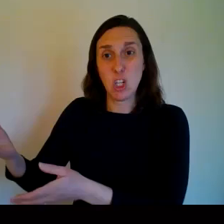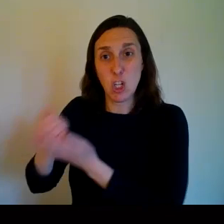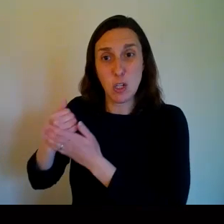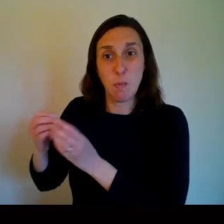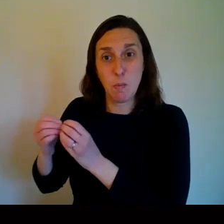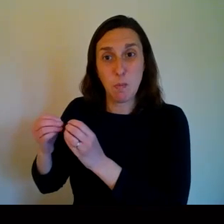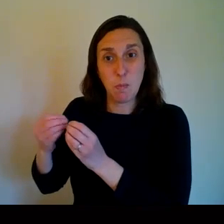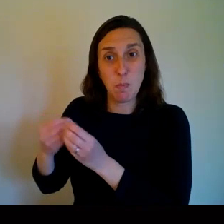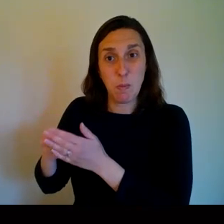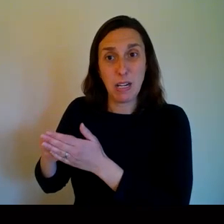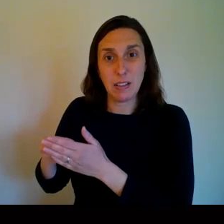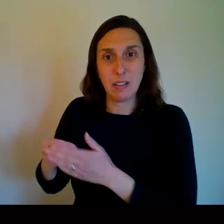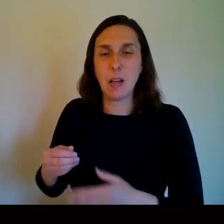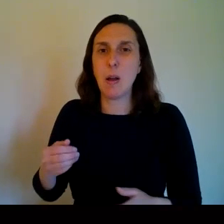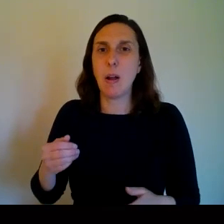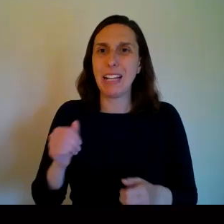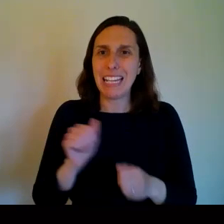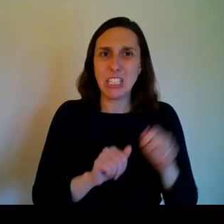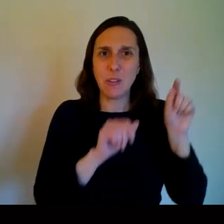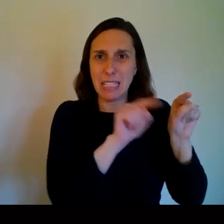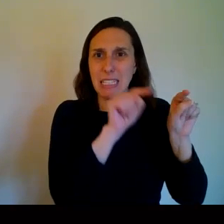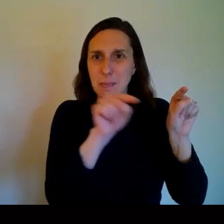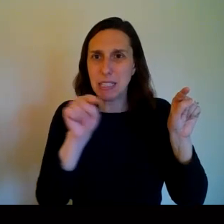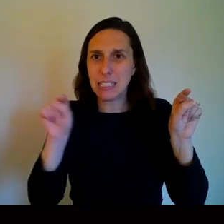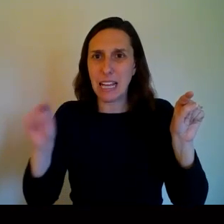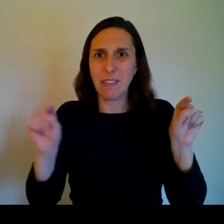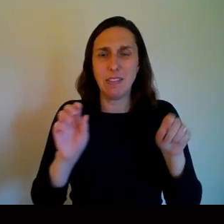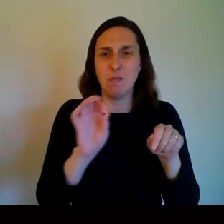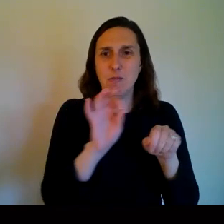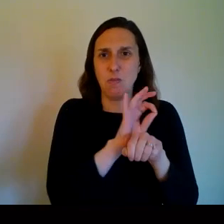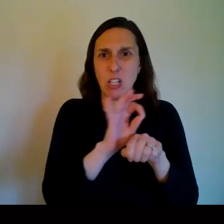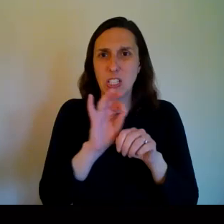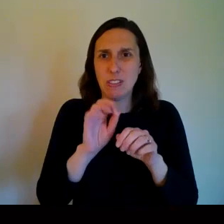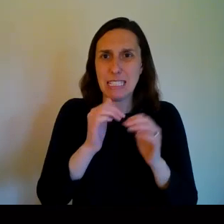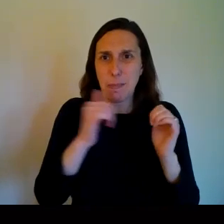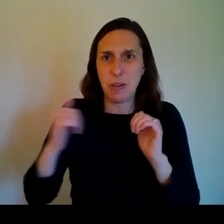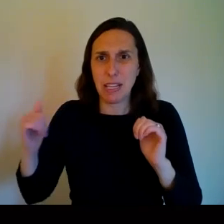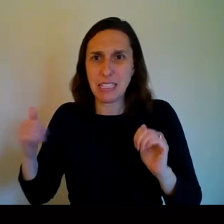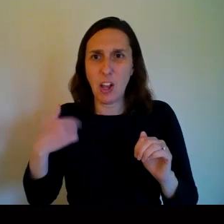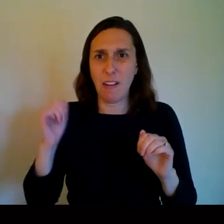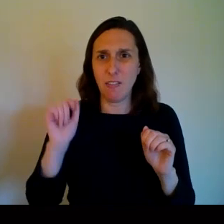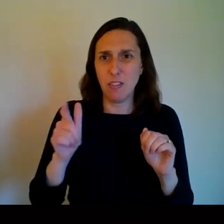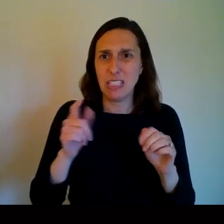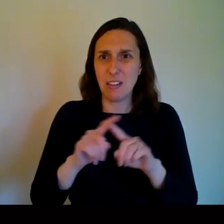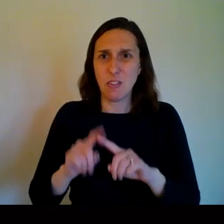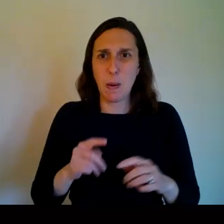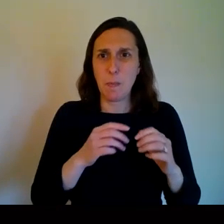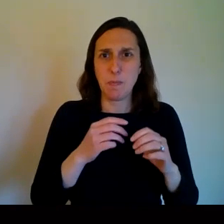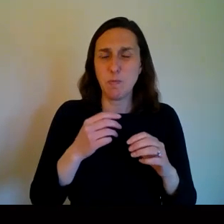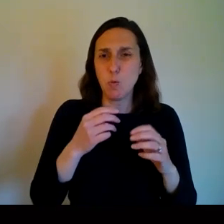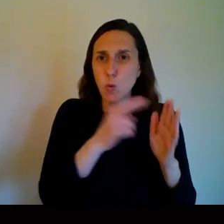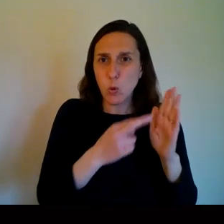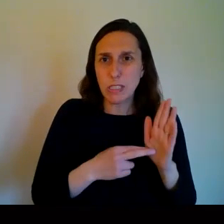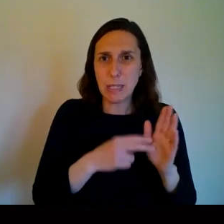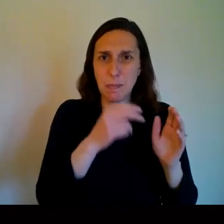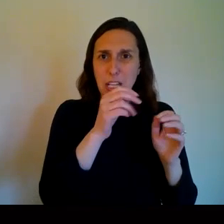these functions would be separate things. They would each have different market demands. They would each have different manufacturing rules. The rules would be uniquely different